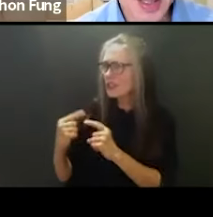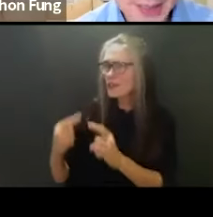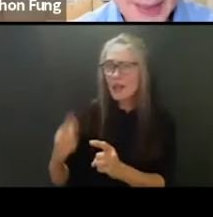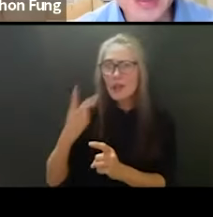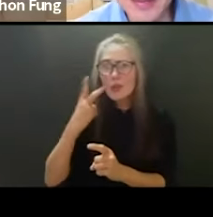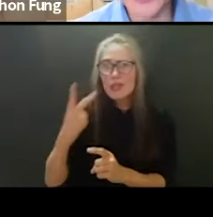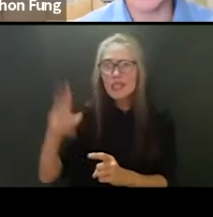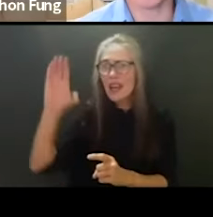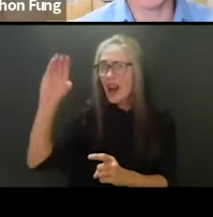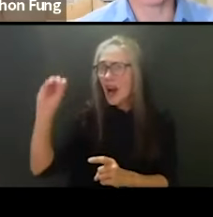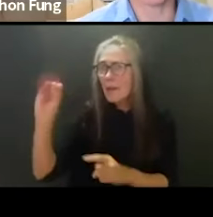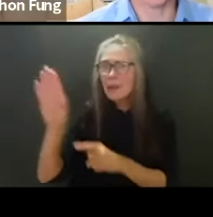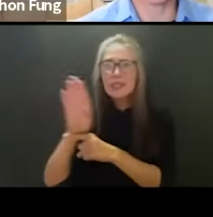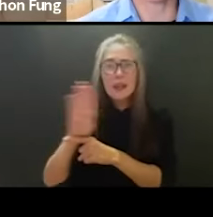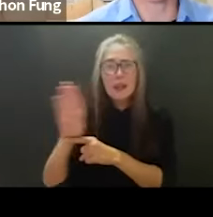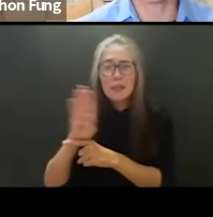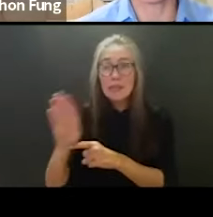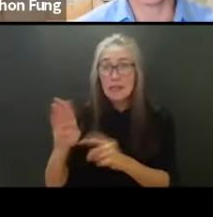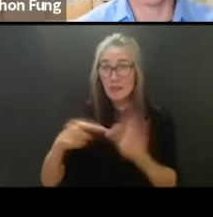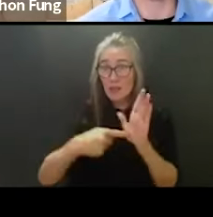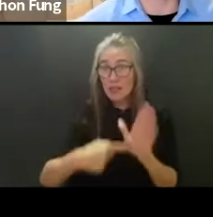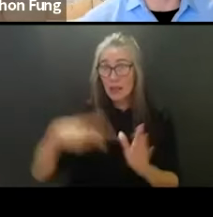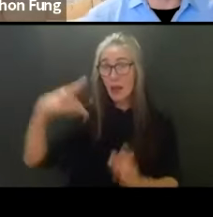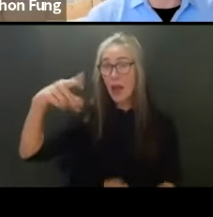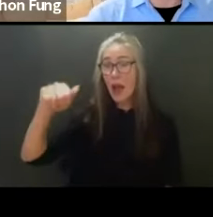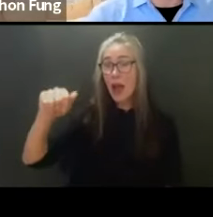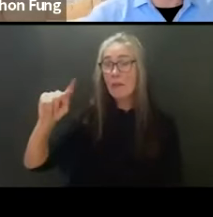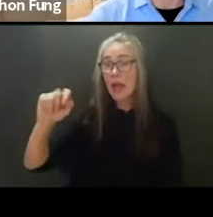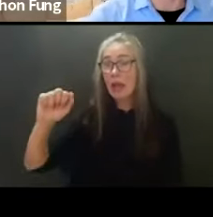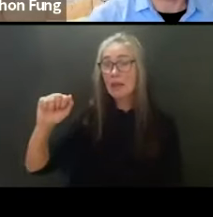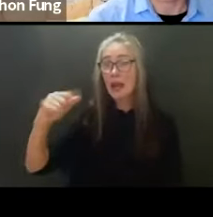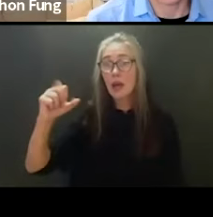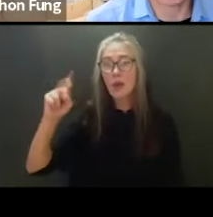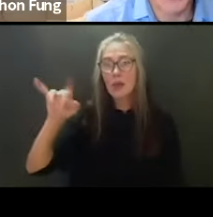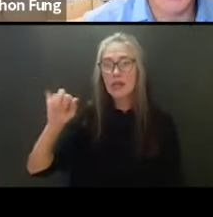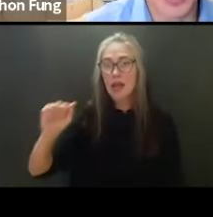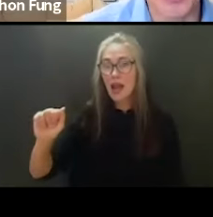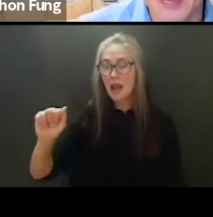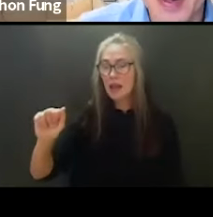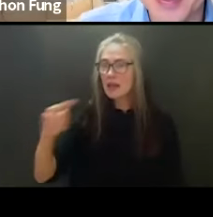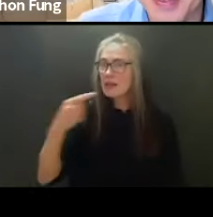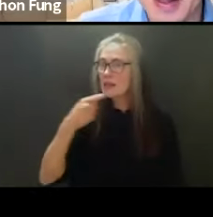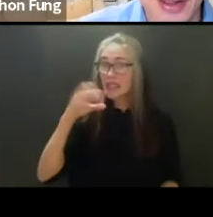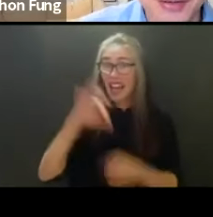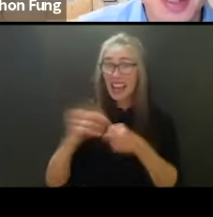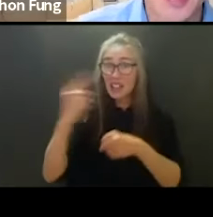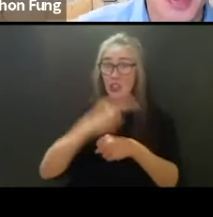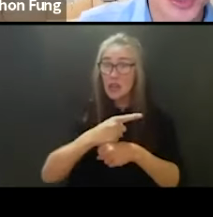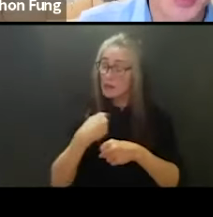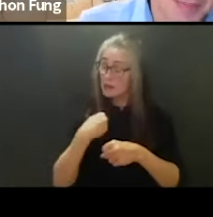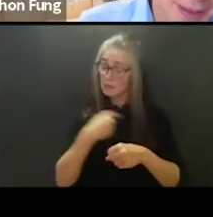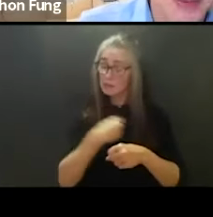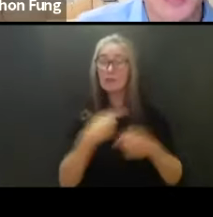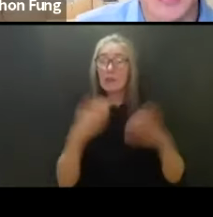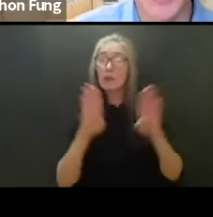taking on this democratic responsibility. So for the past few elections, Patagonia has closed on